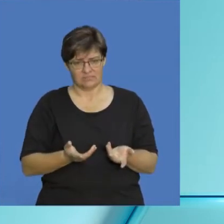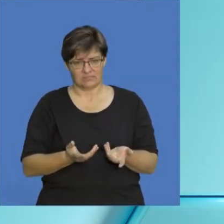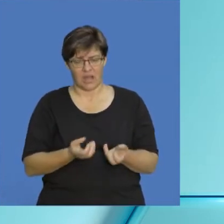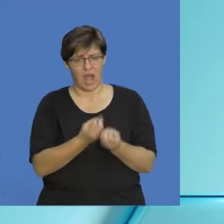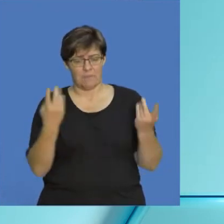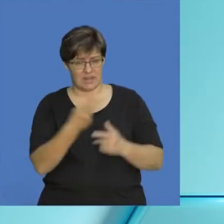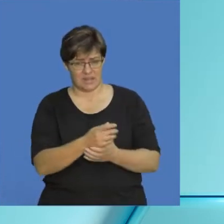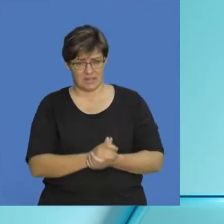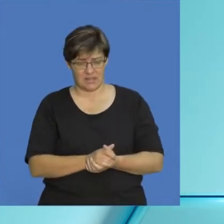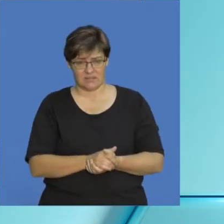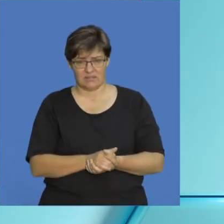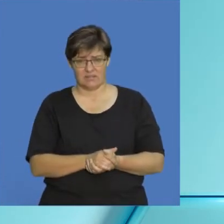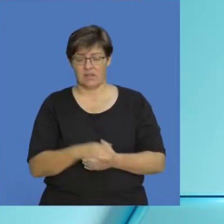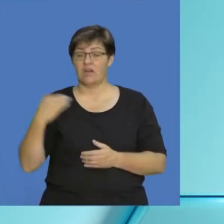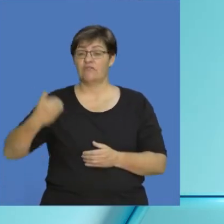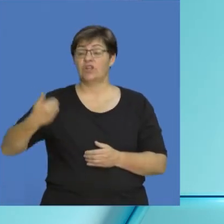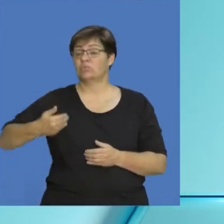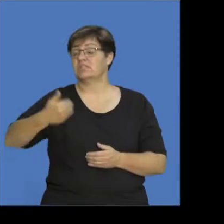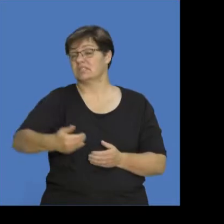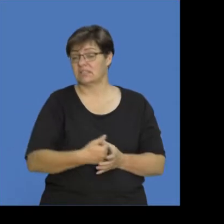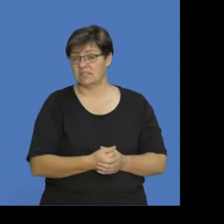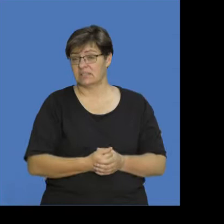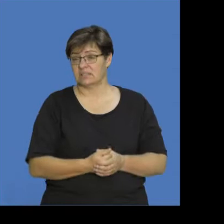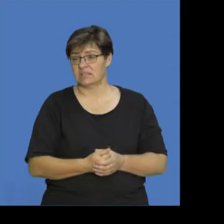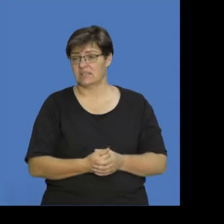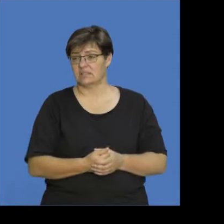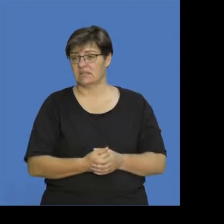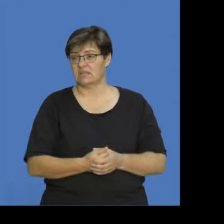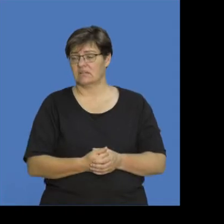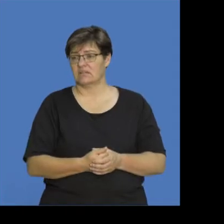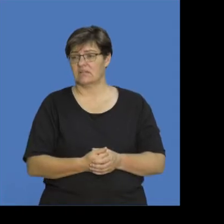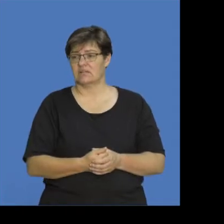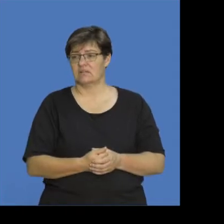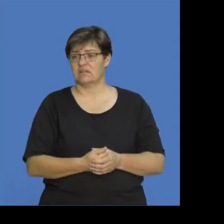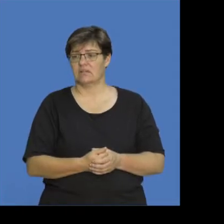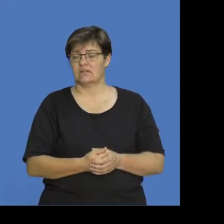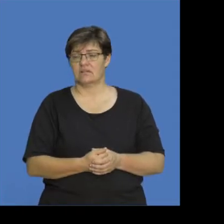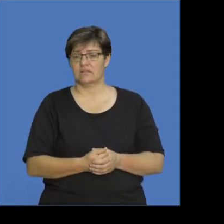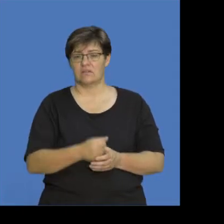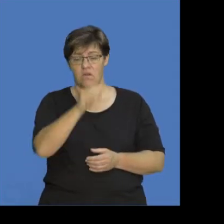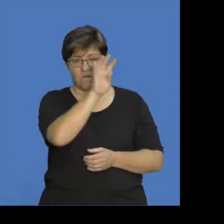sum the tallies. So for frequency, we're going to have